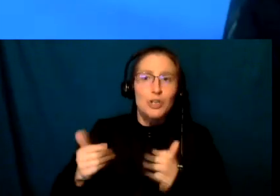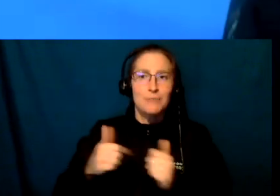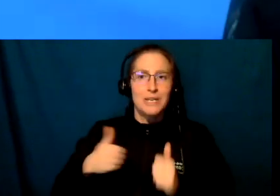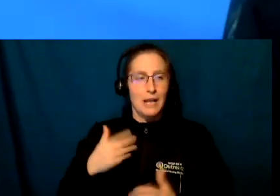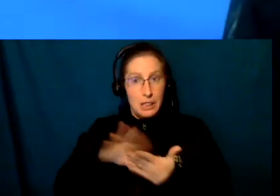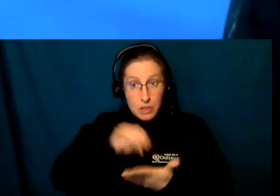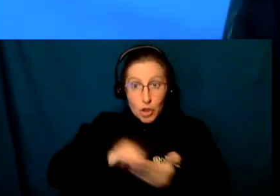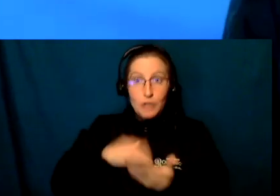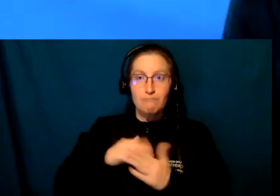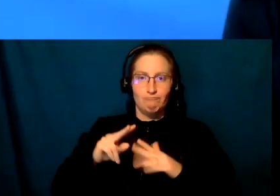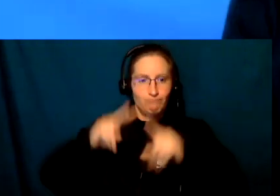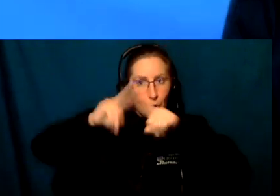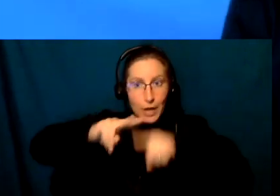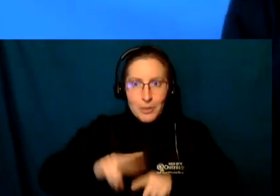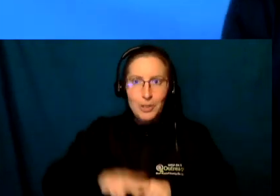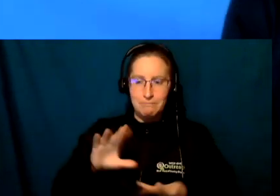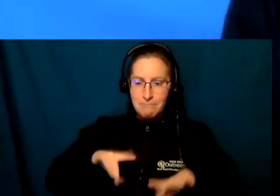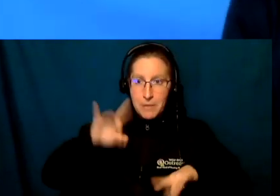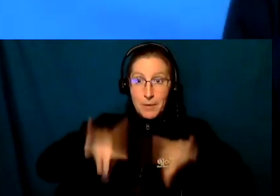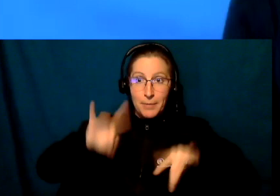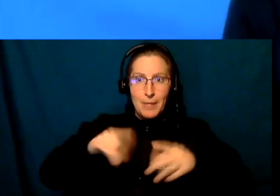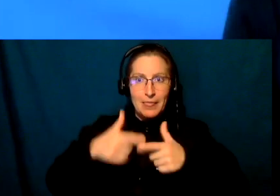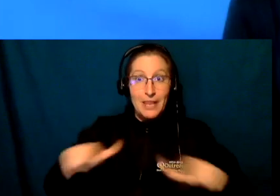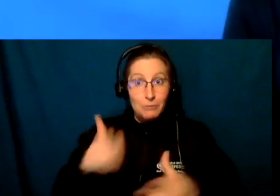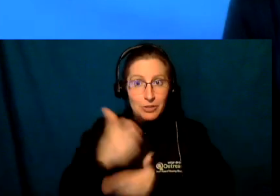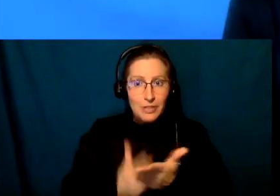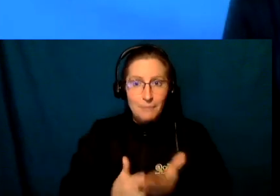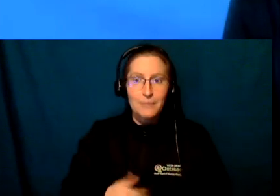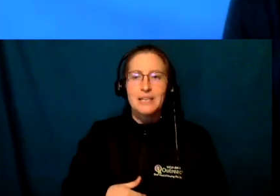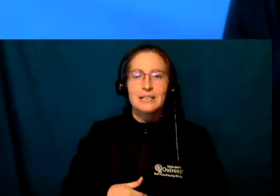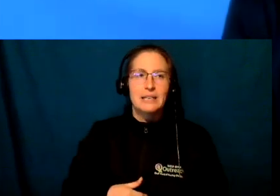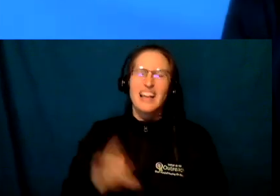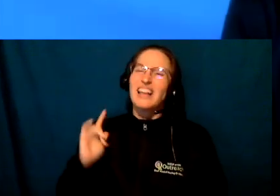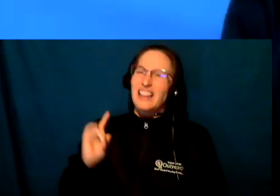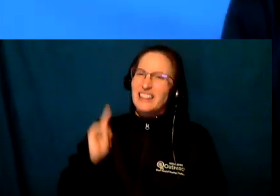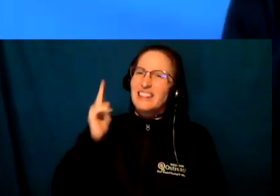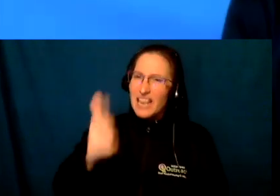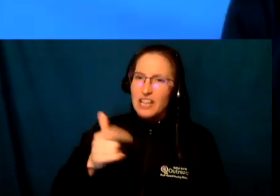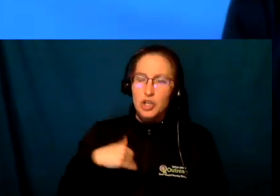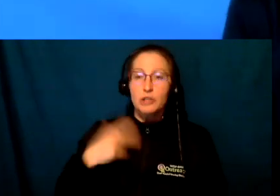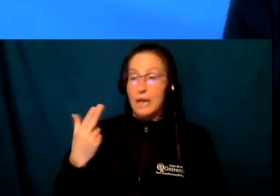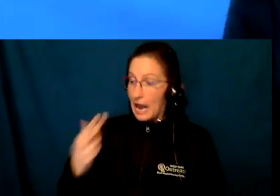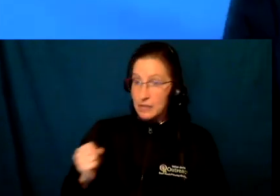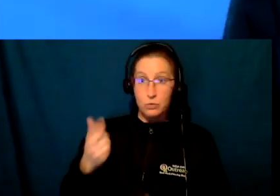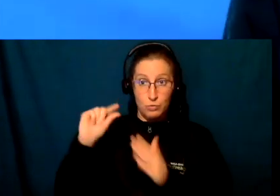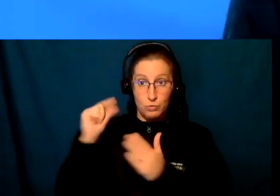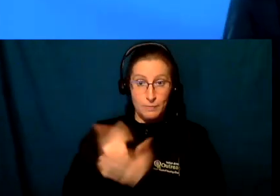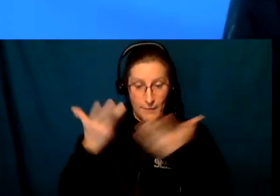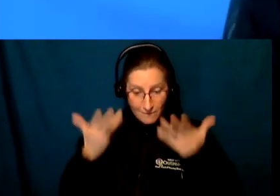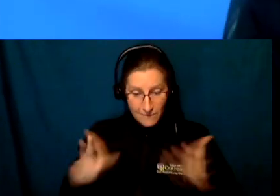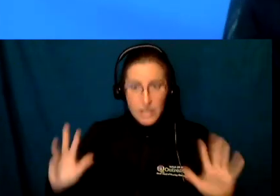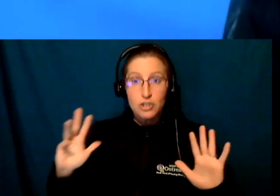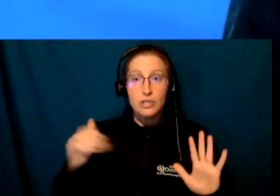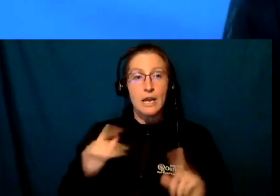vocabulary and started to pick up the language. But it wasn't really until later on, after I graduated high school and started going to